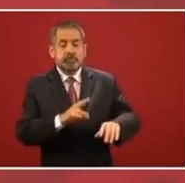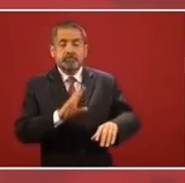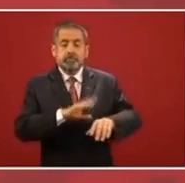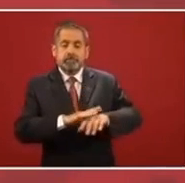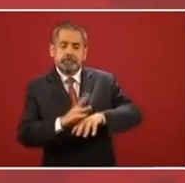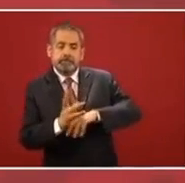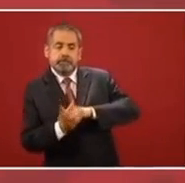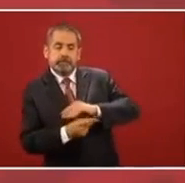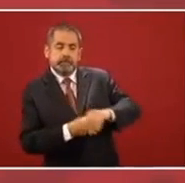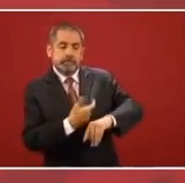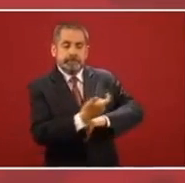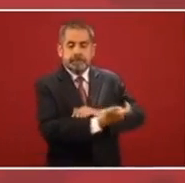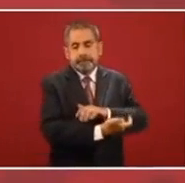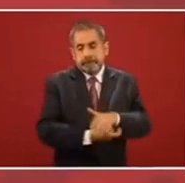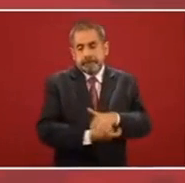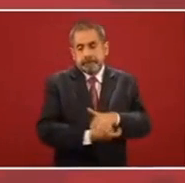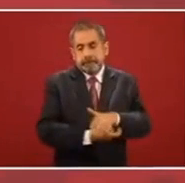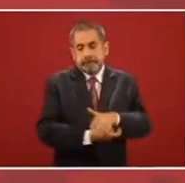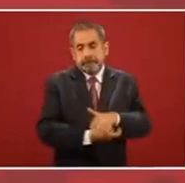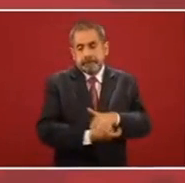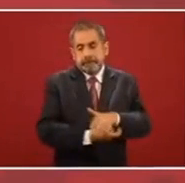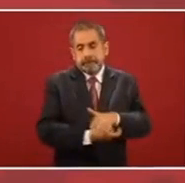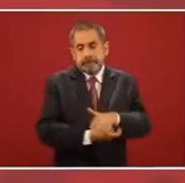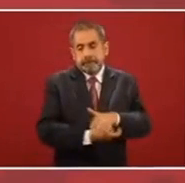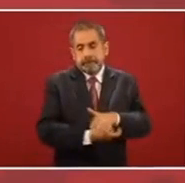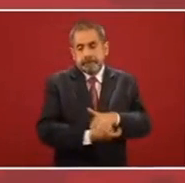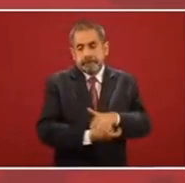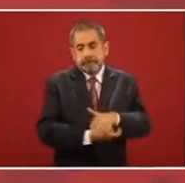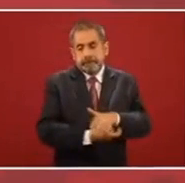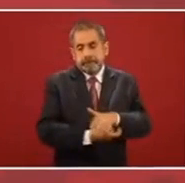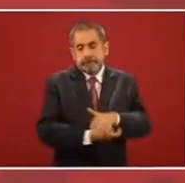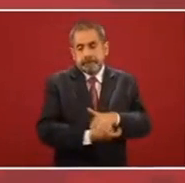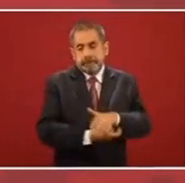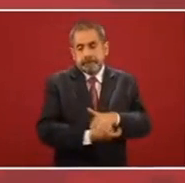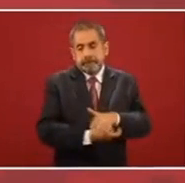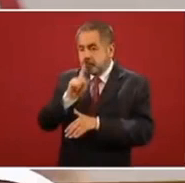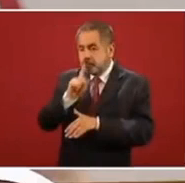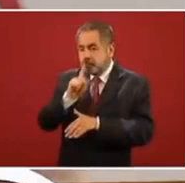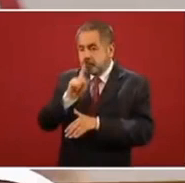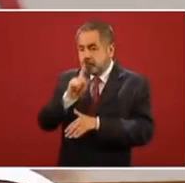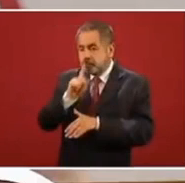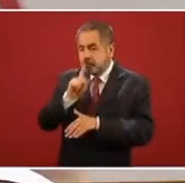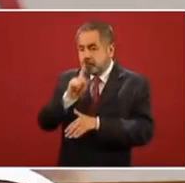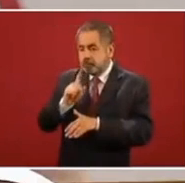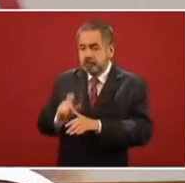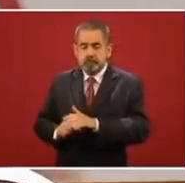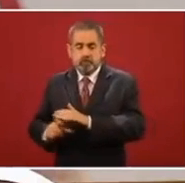because they a used to help partidos, a candidatos. finance parties and candidates.